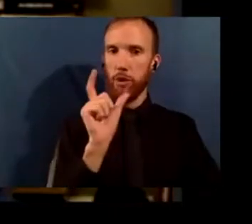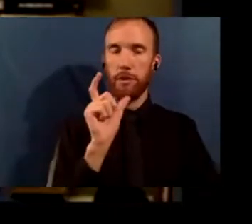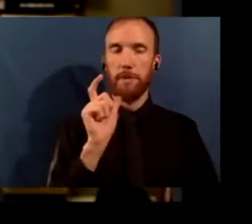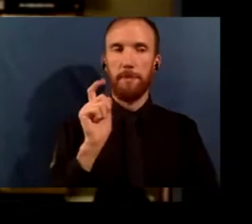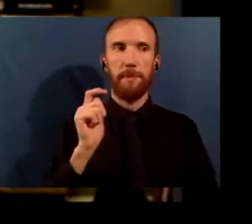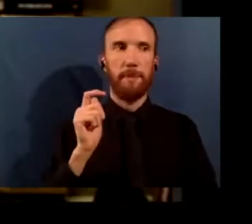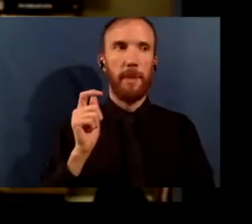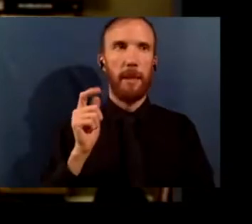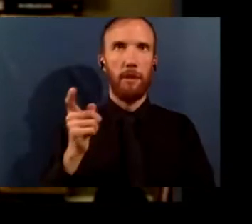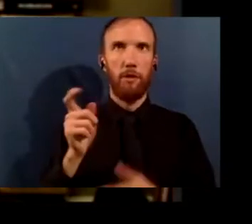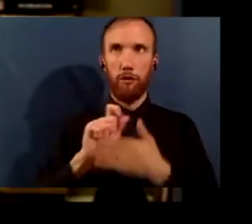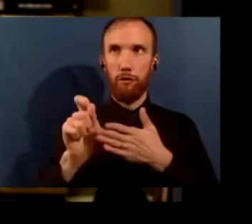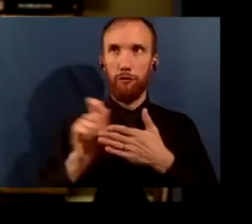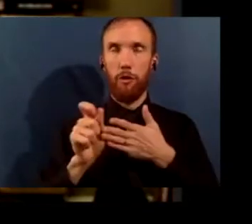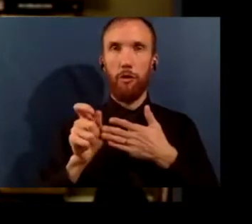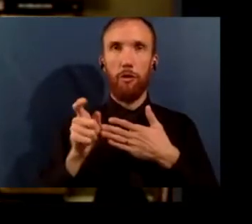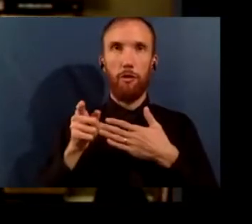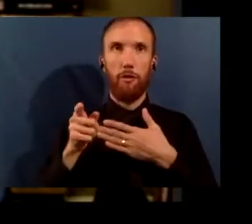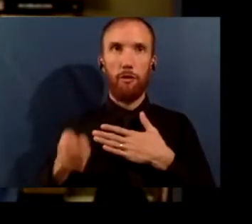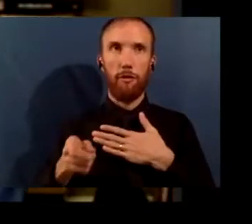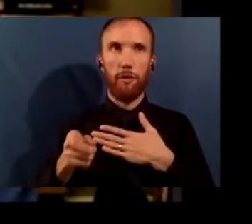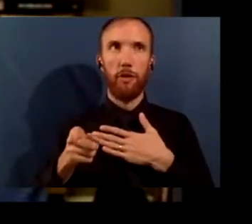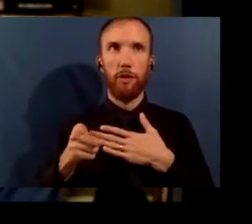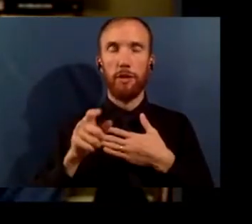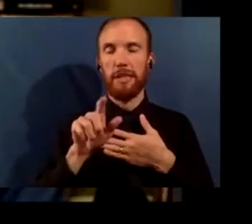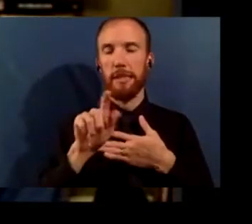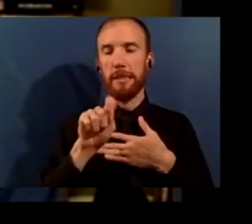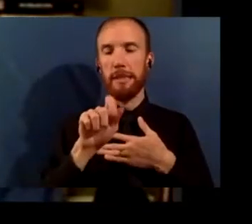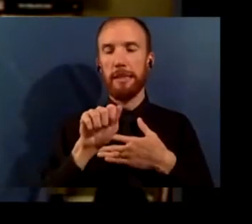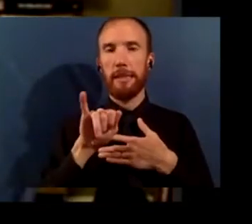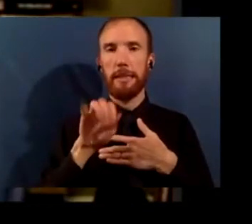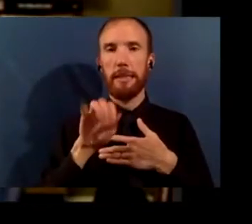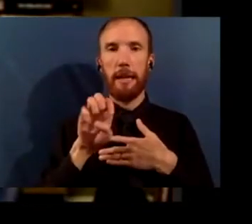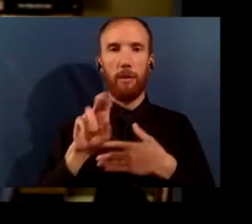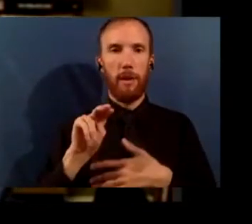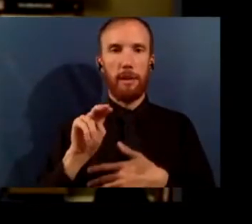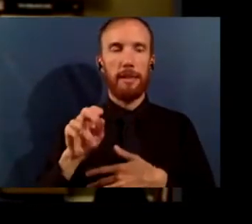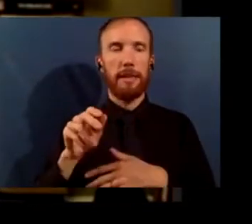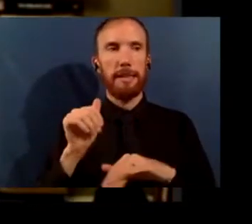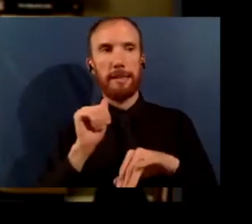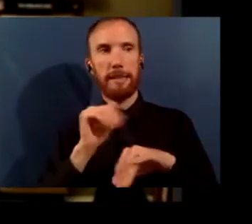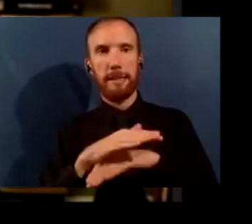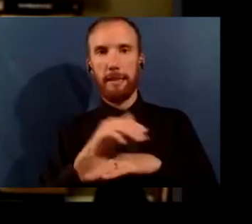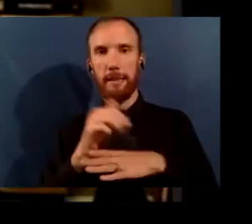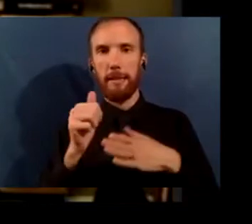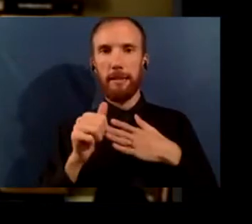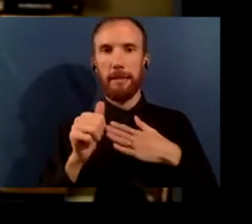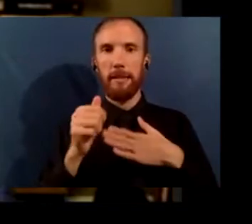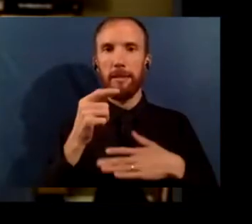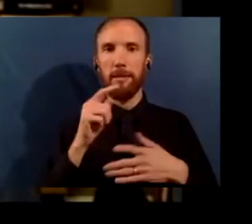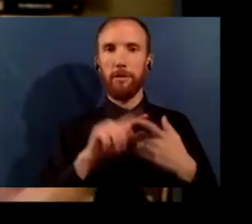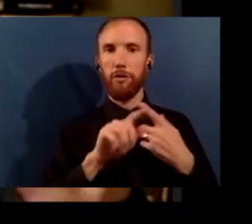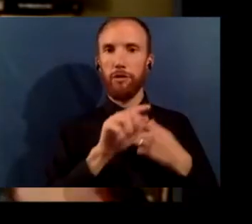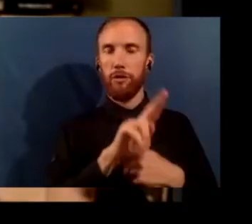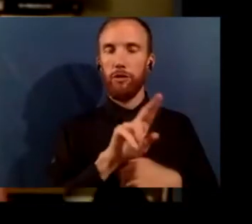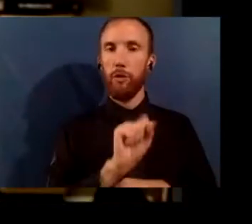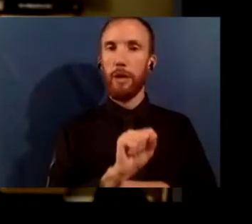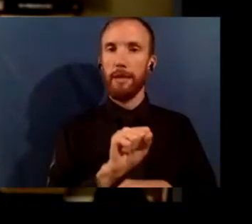in Taiwan, sends this to the US State Department saying, we need to set up a